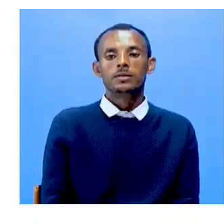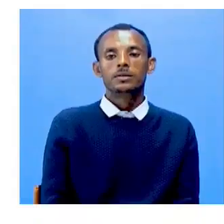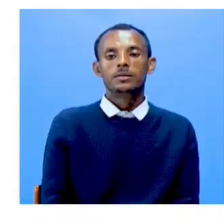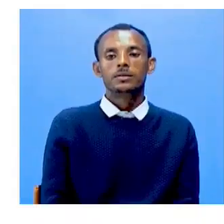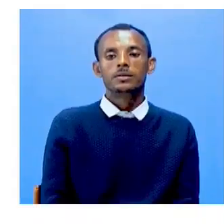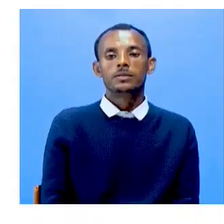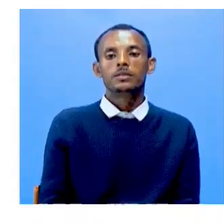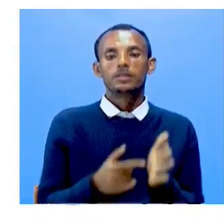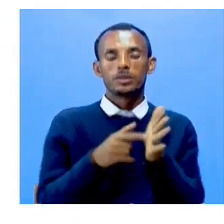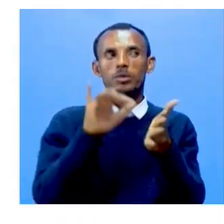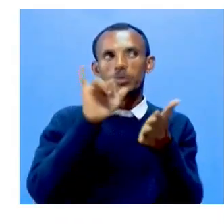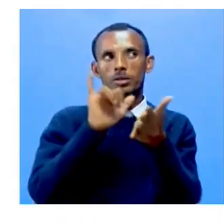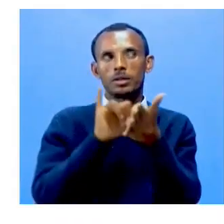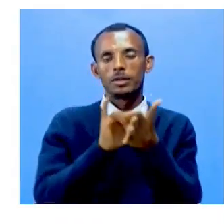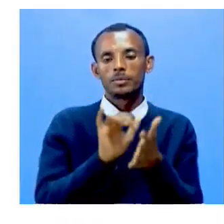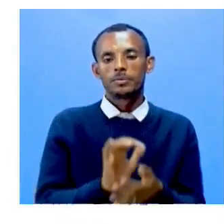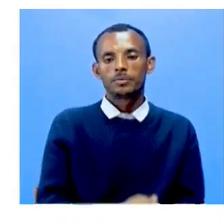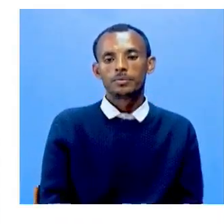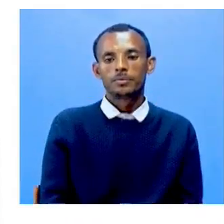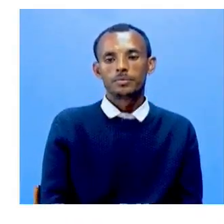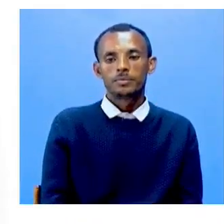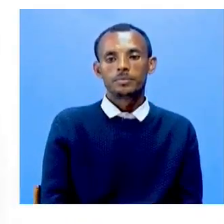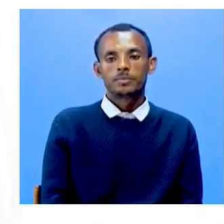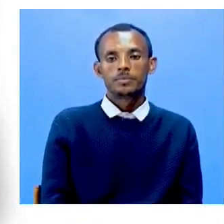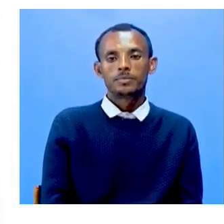here, show that